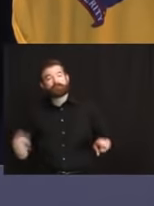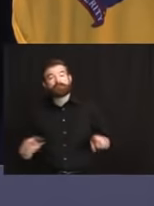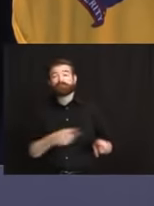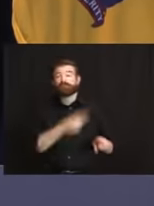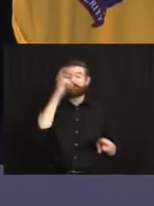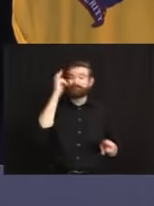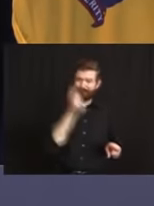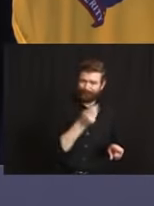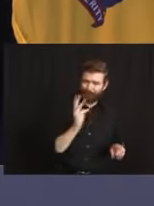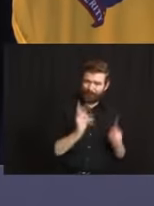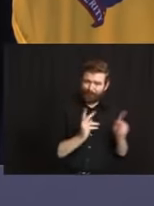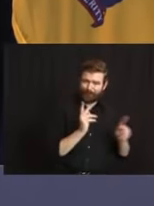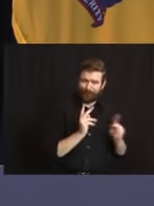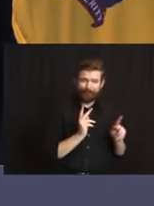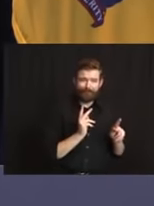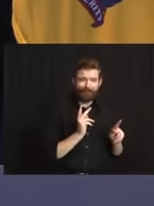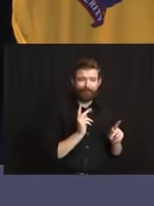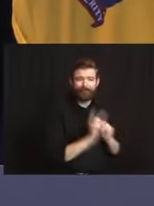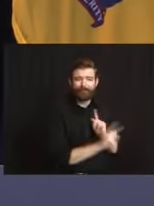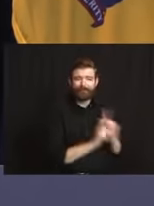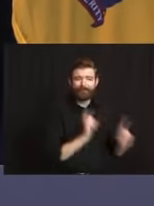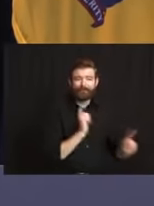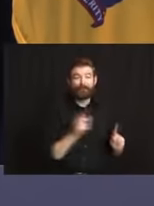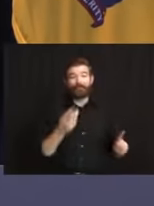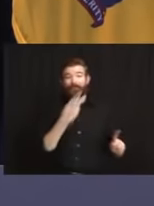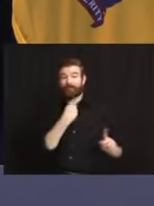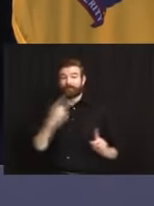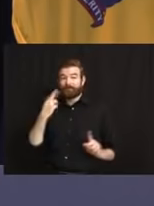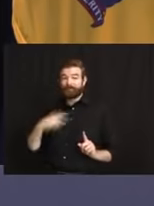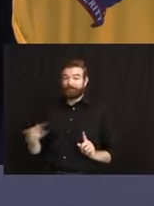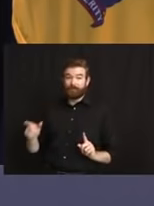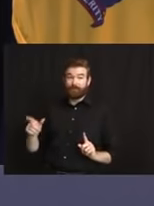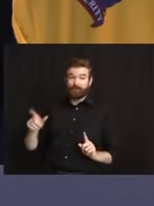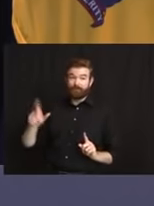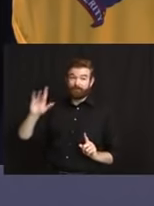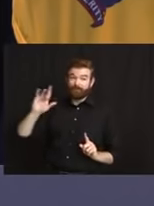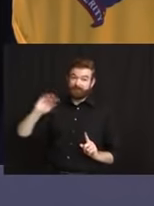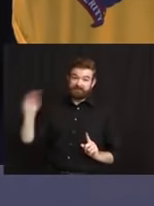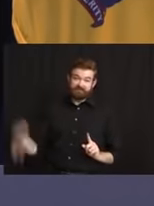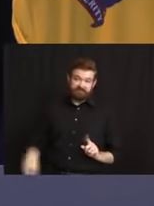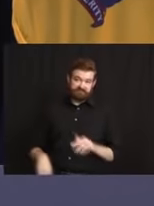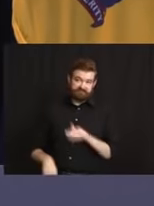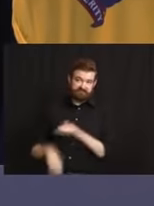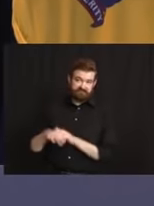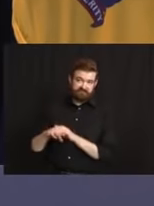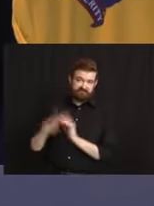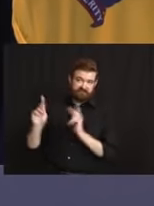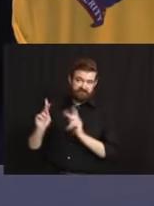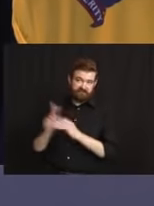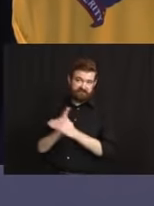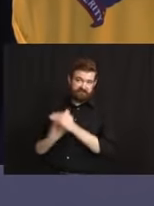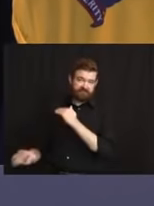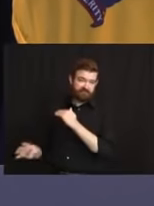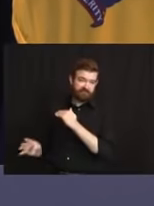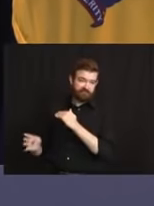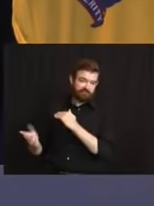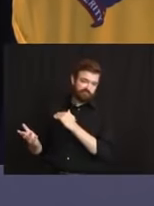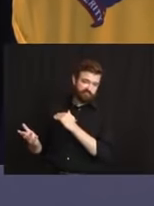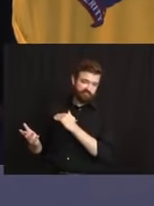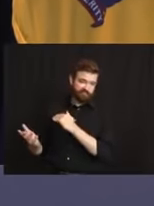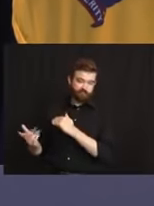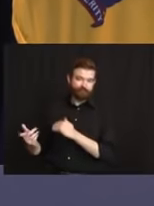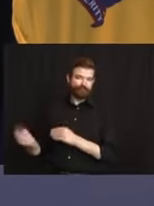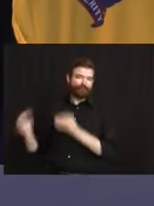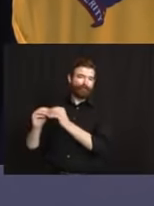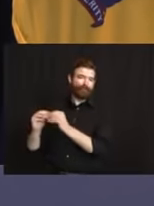I'm almost certainly it'll be 25%. It'll be, I would guess, the same guidance, Judy, that we were going to have for Thursday. Whenever